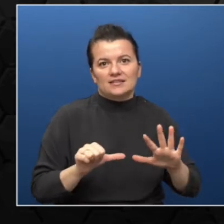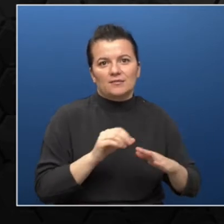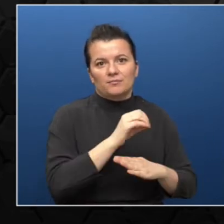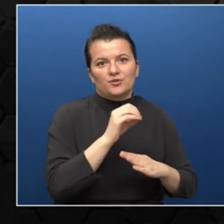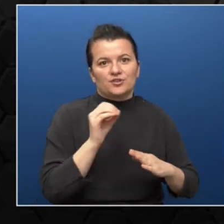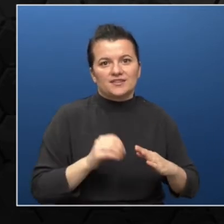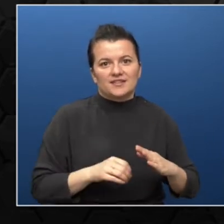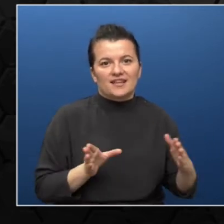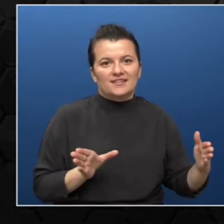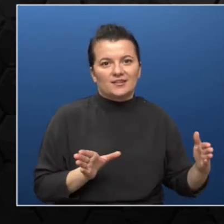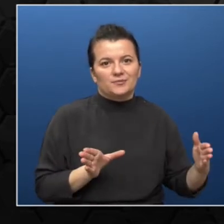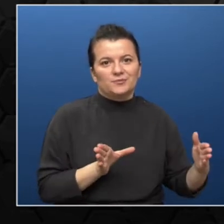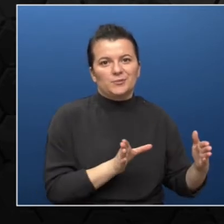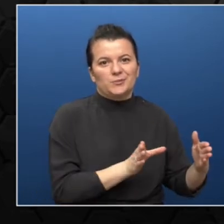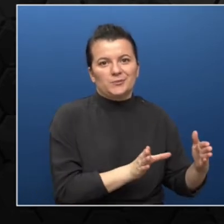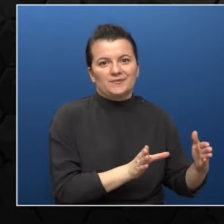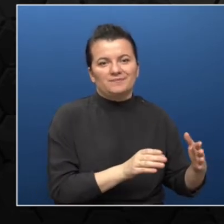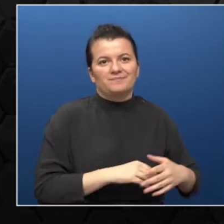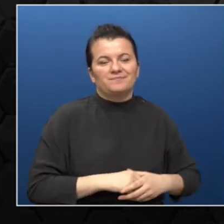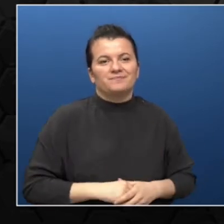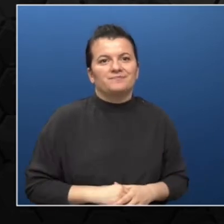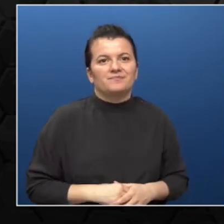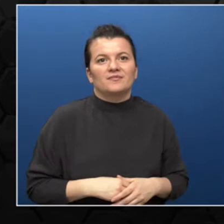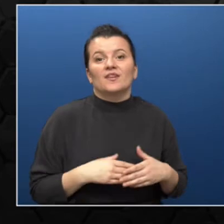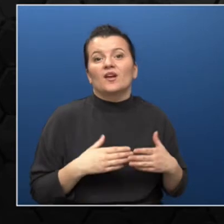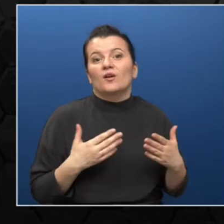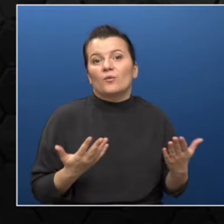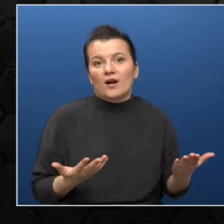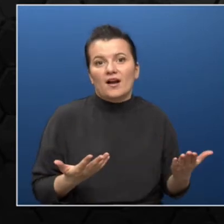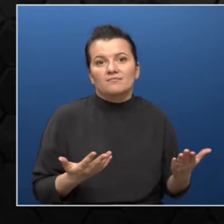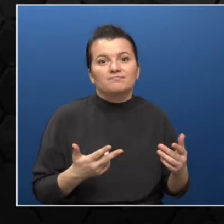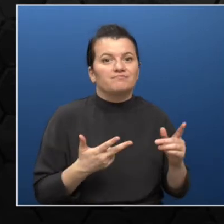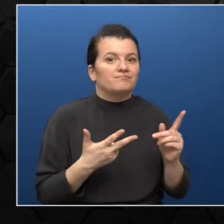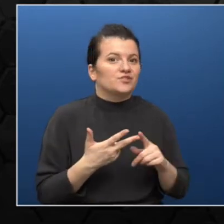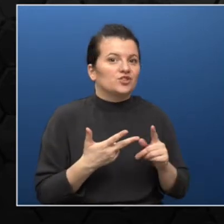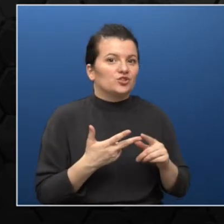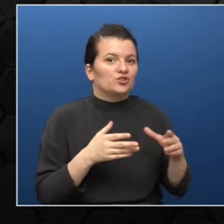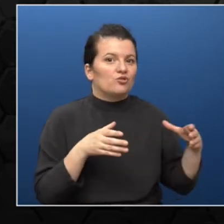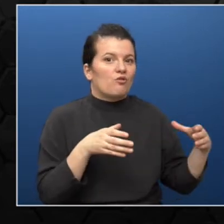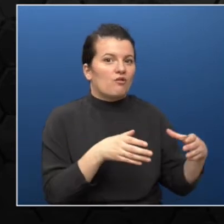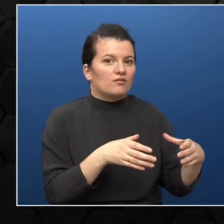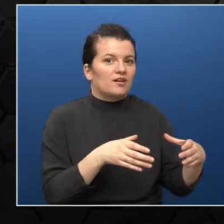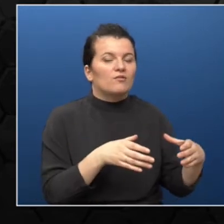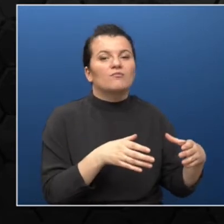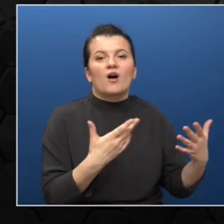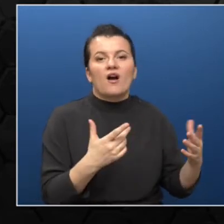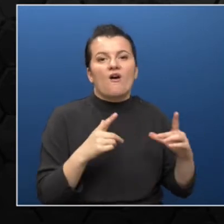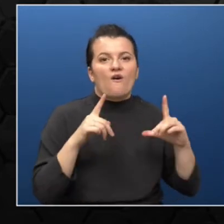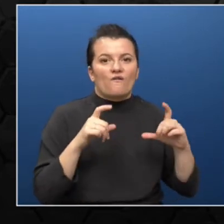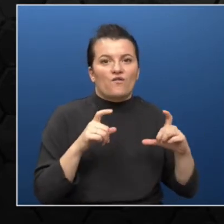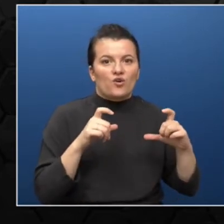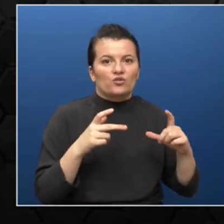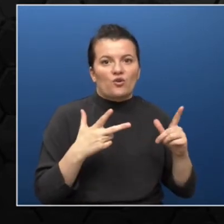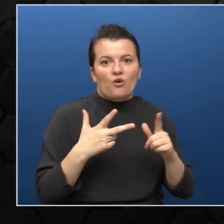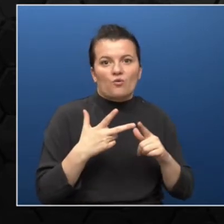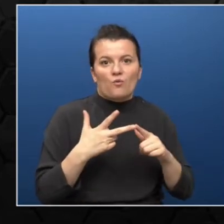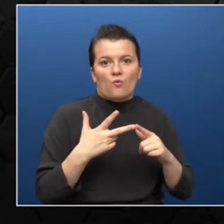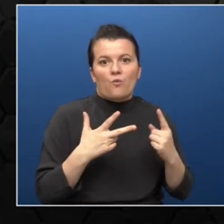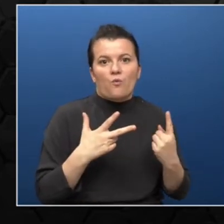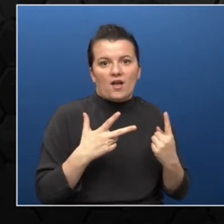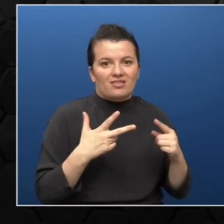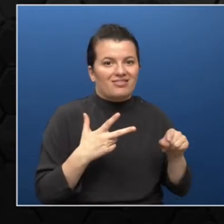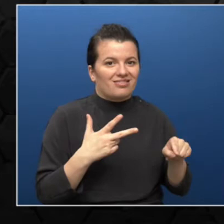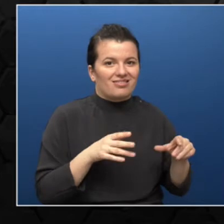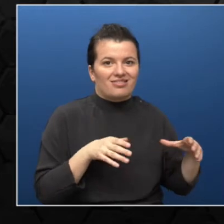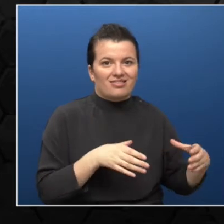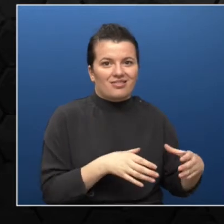the takeaway here is that because the other category has only one image in comparison to the other classes which